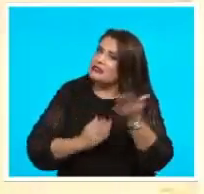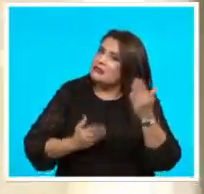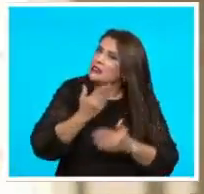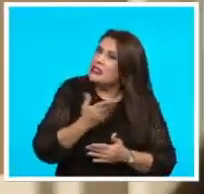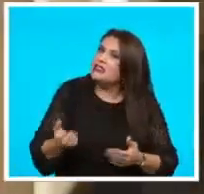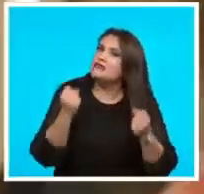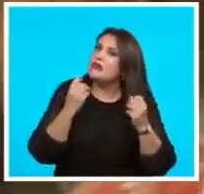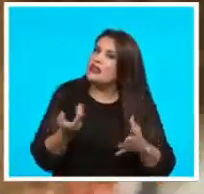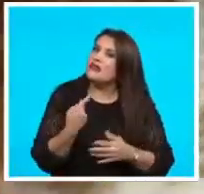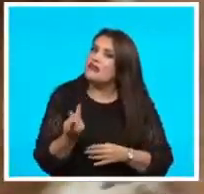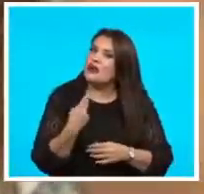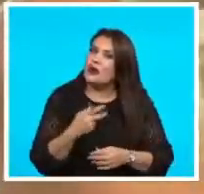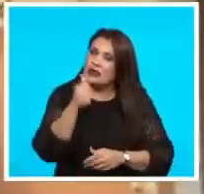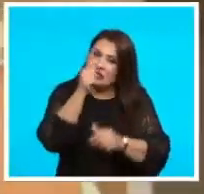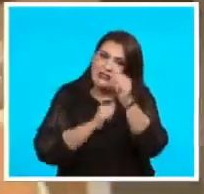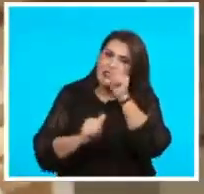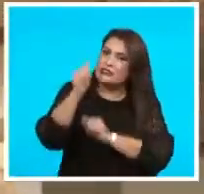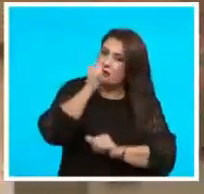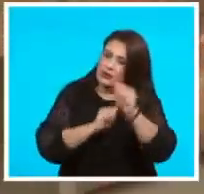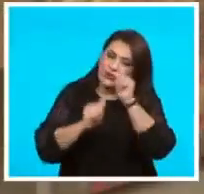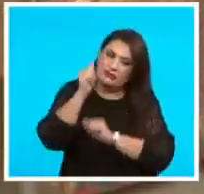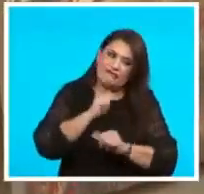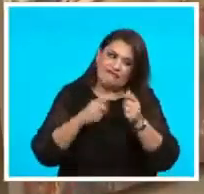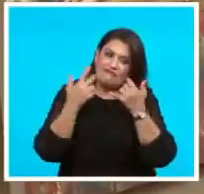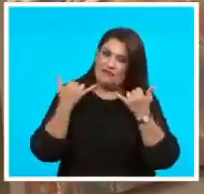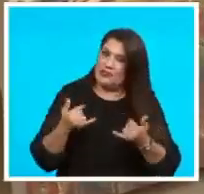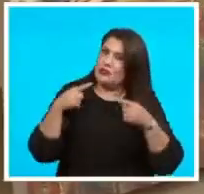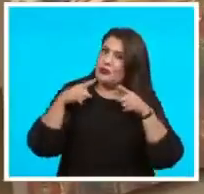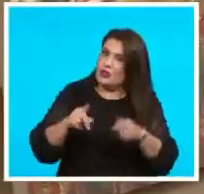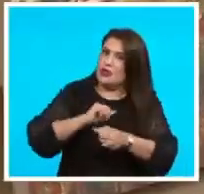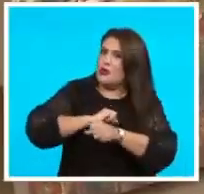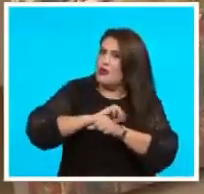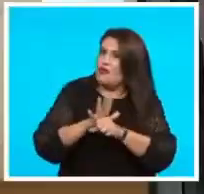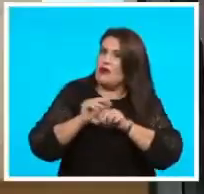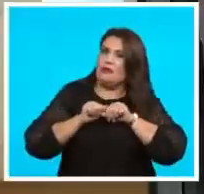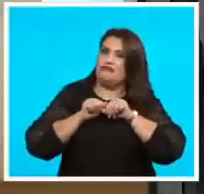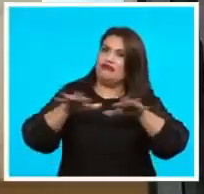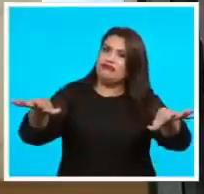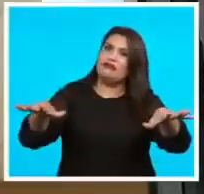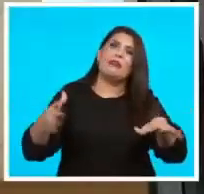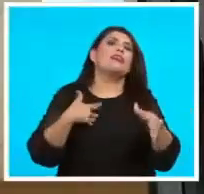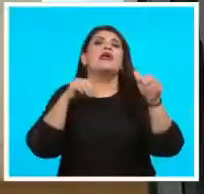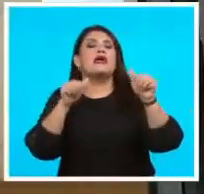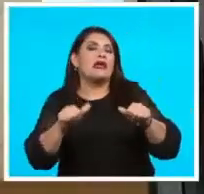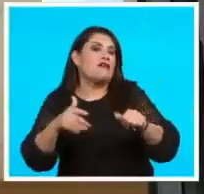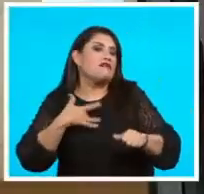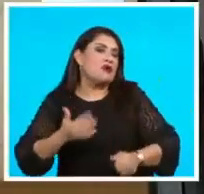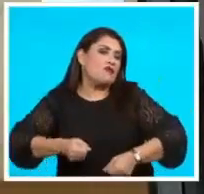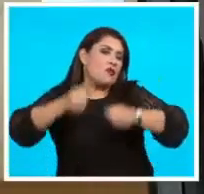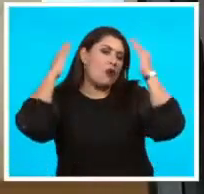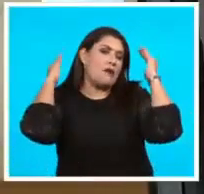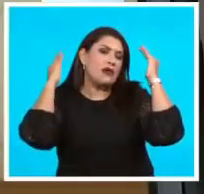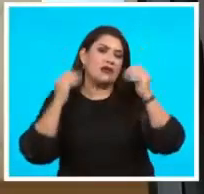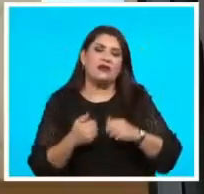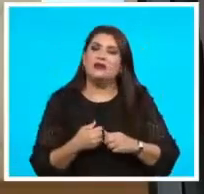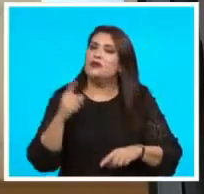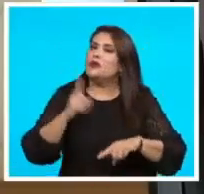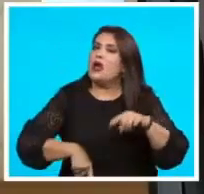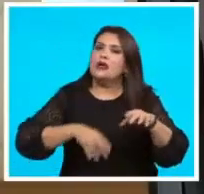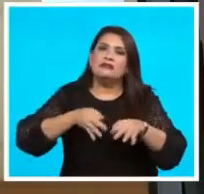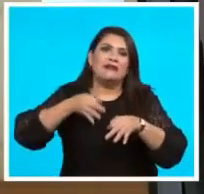some of the things many of you are dealing with in the midst of the coronavirus outbreak, and it can all be overwhelming. You cannot